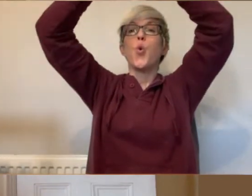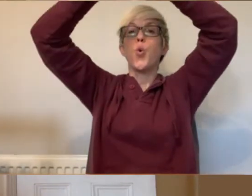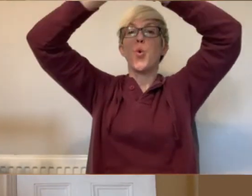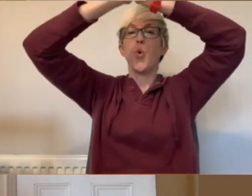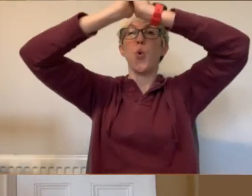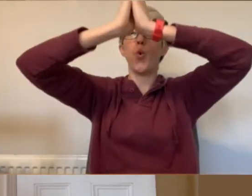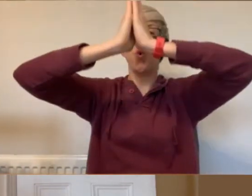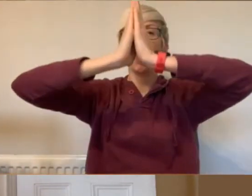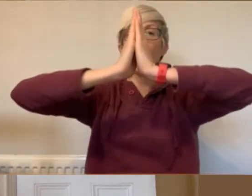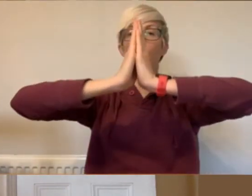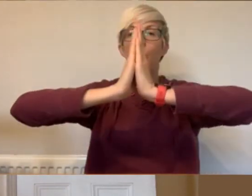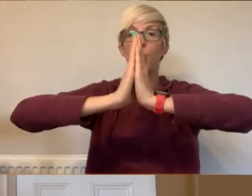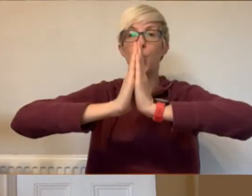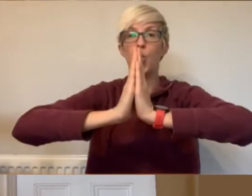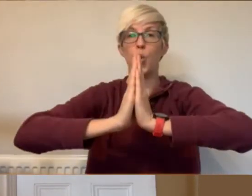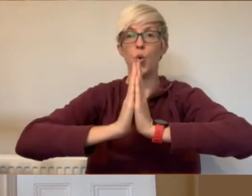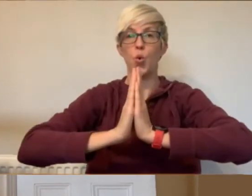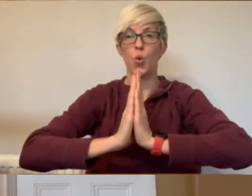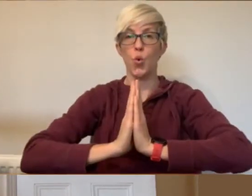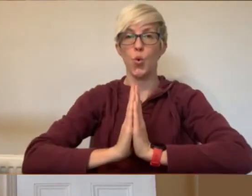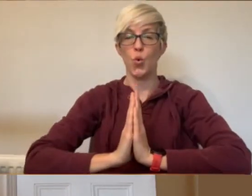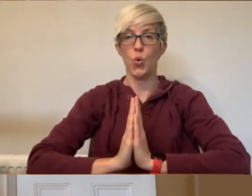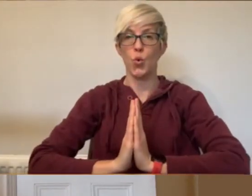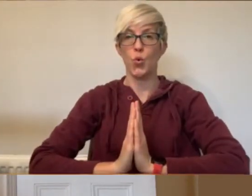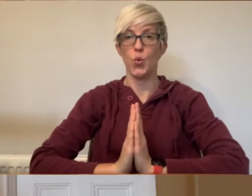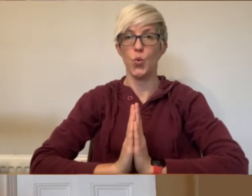Breathe out, arms to a prayer position.